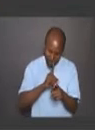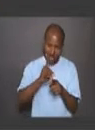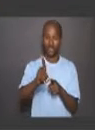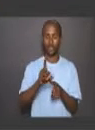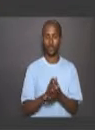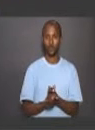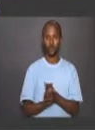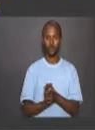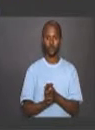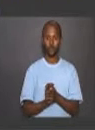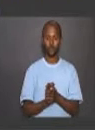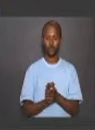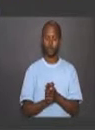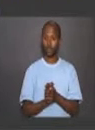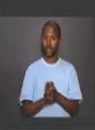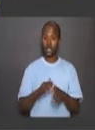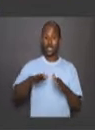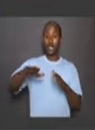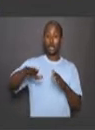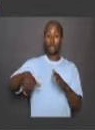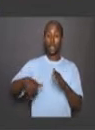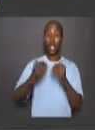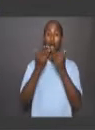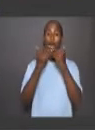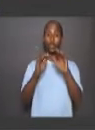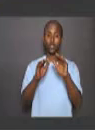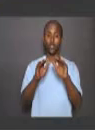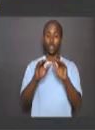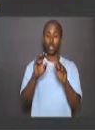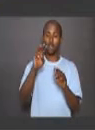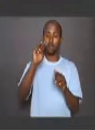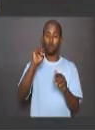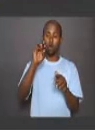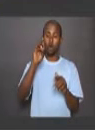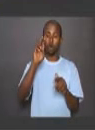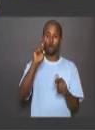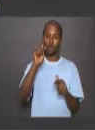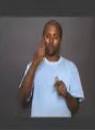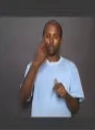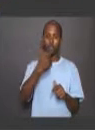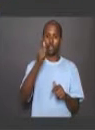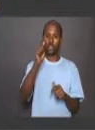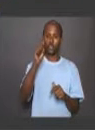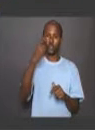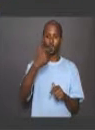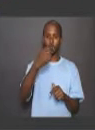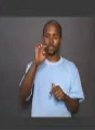immediately. The remaining amount of her mortgage is therefore